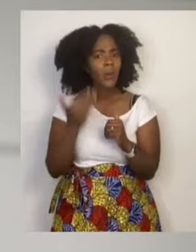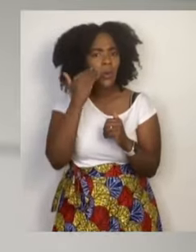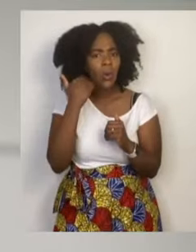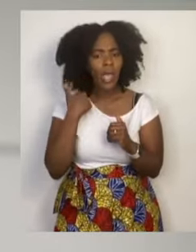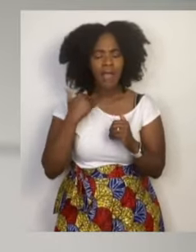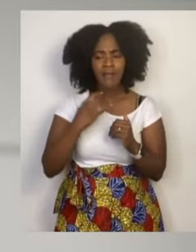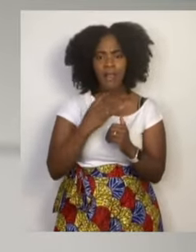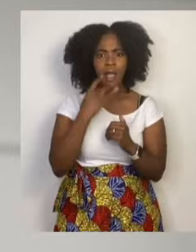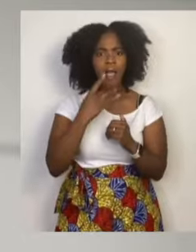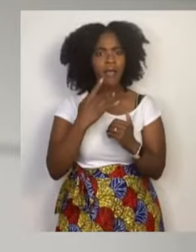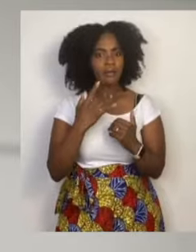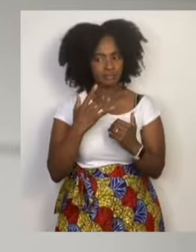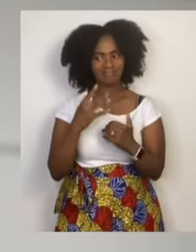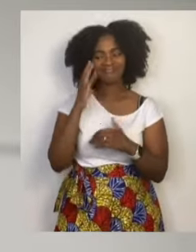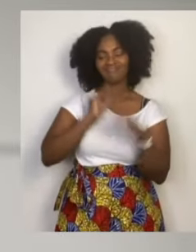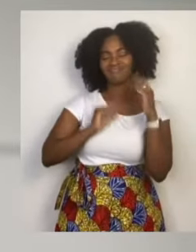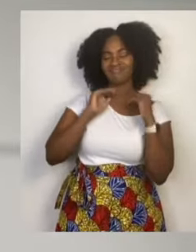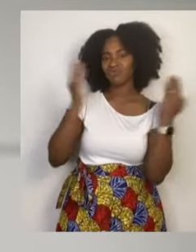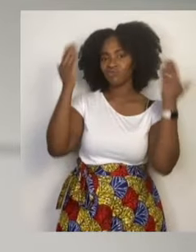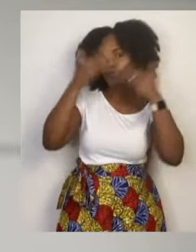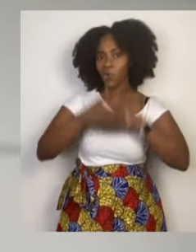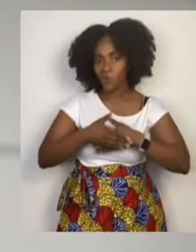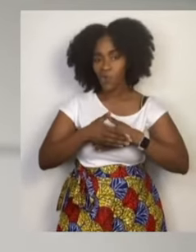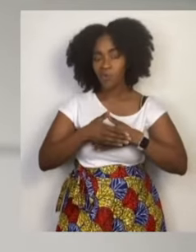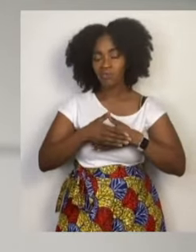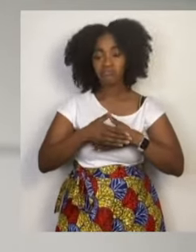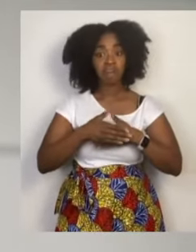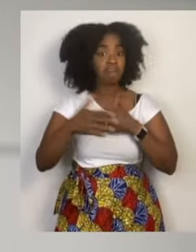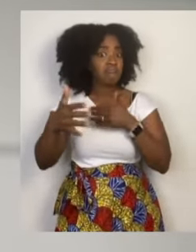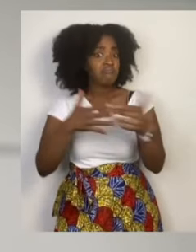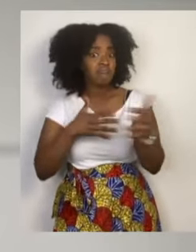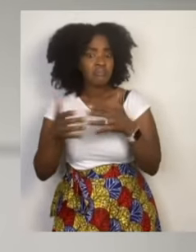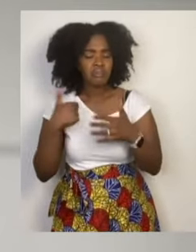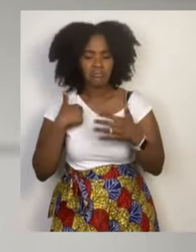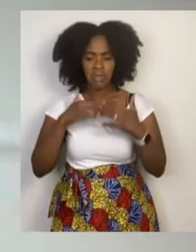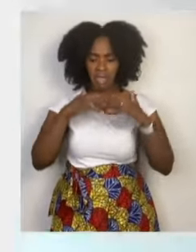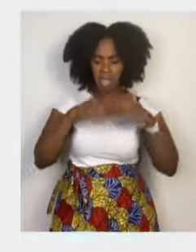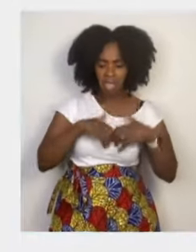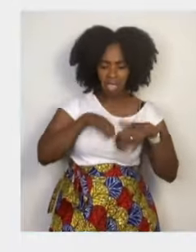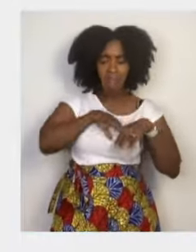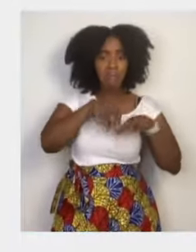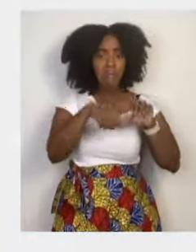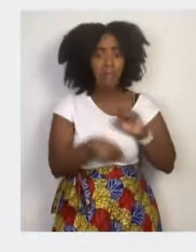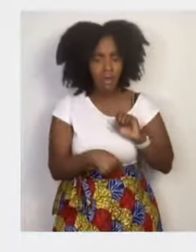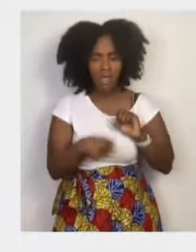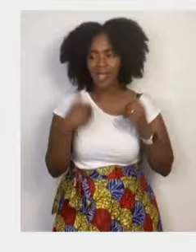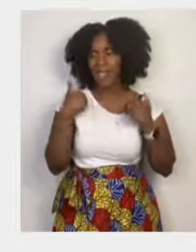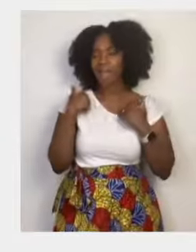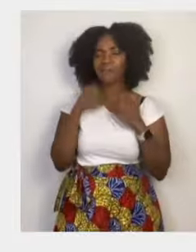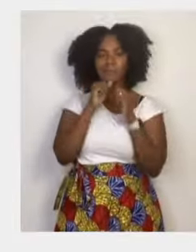dark. Even in the brokenness, there's a blessing in there.